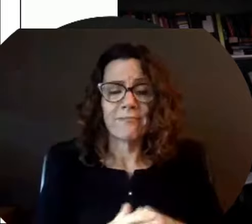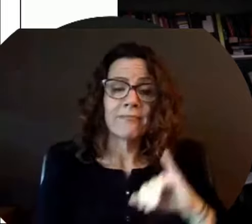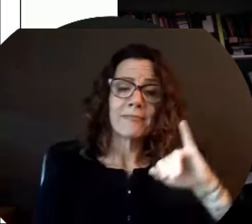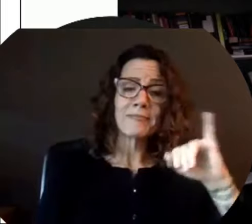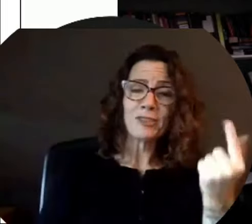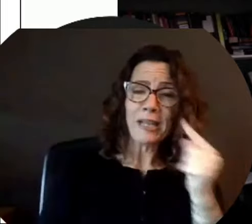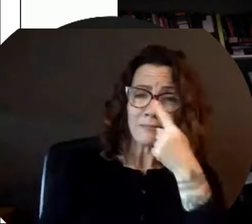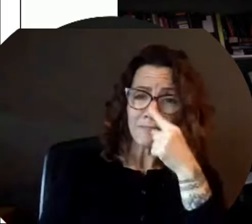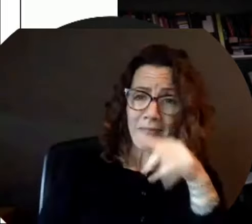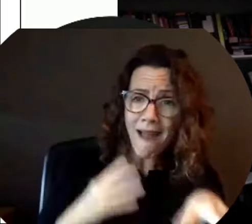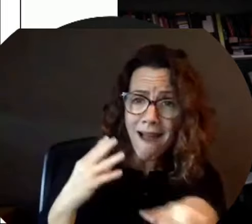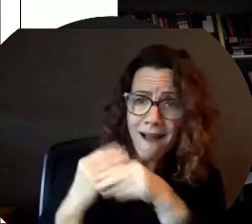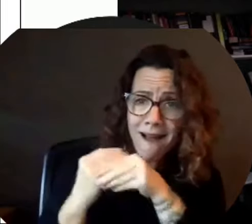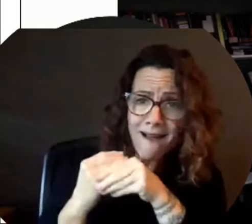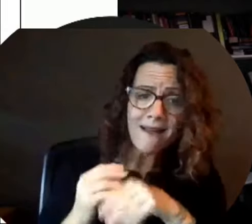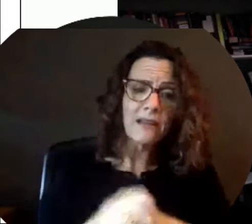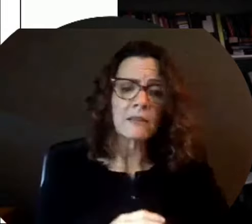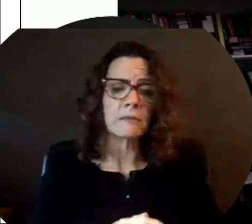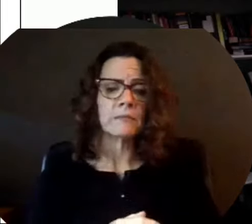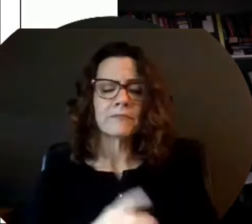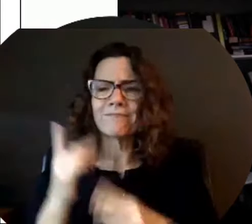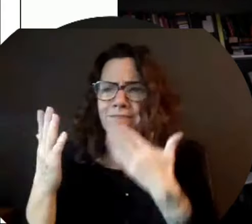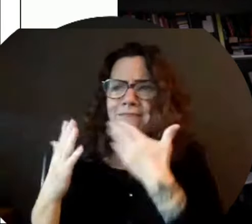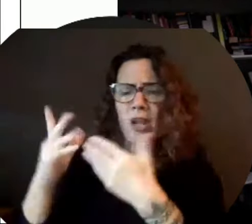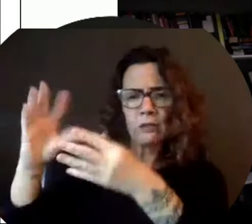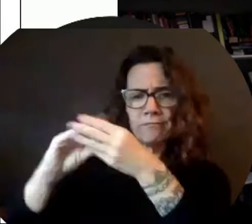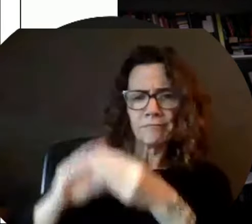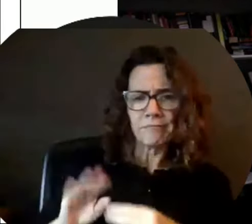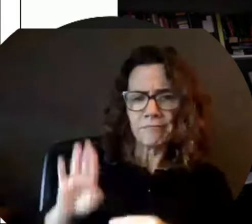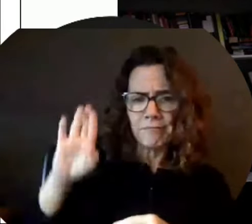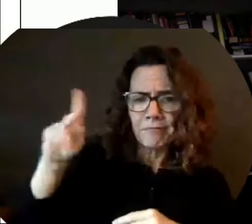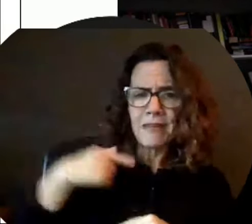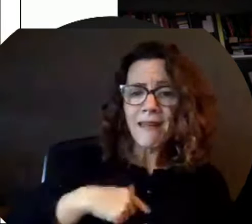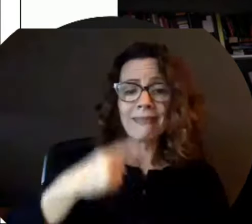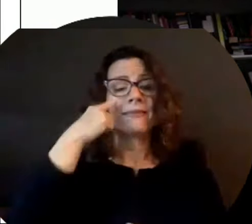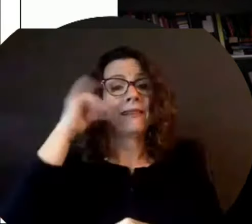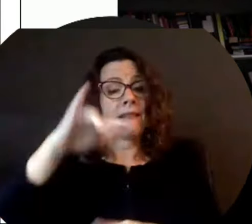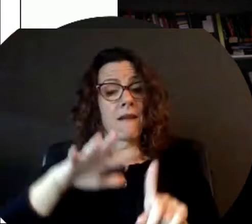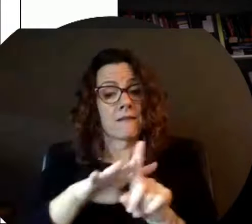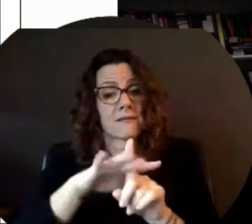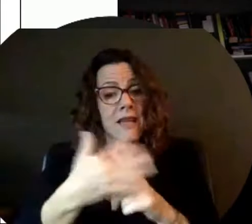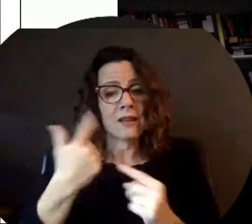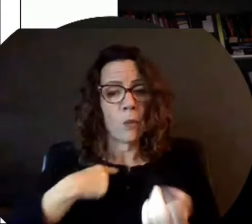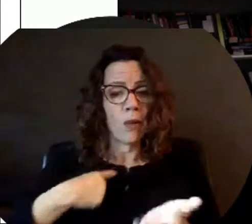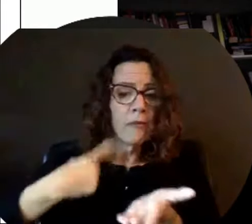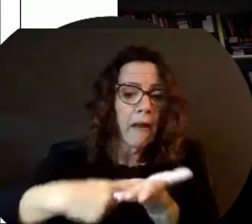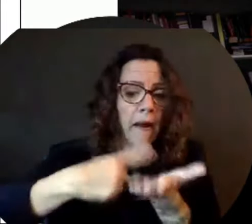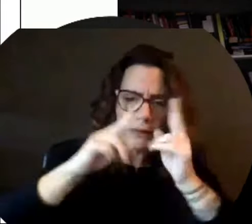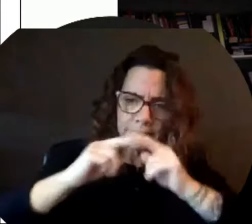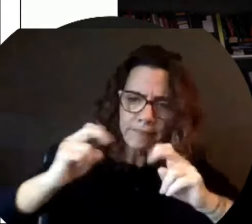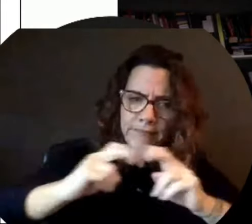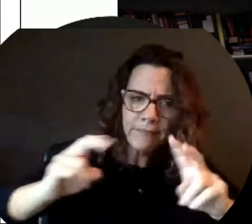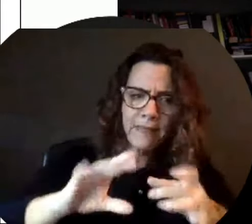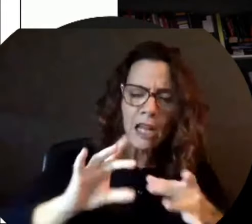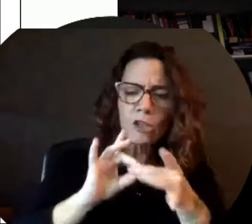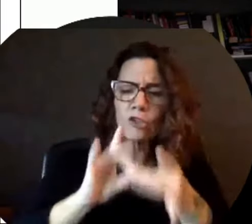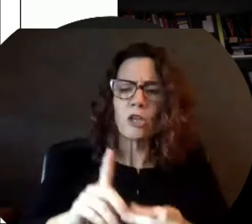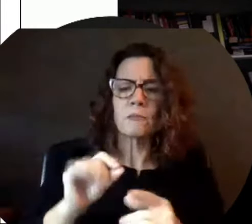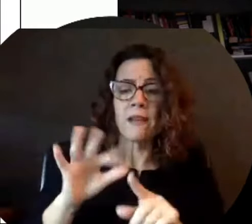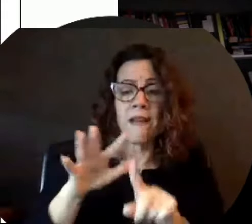think mutual aid was also the day-to-day work of abolition in that context. I mean, I think if you listen, if you look